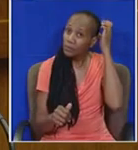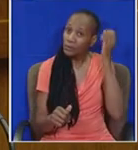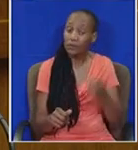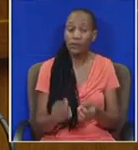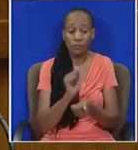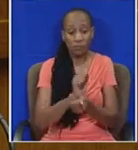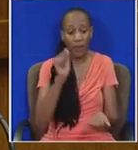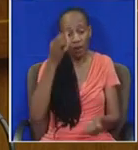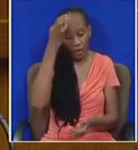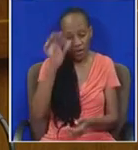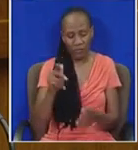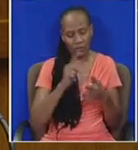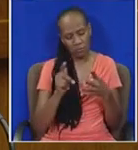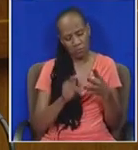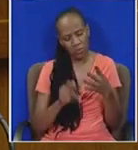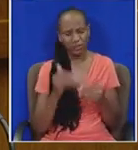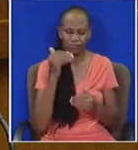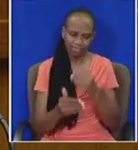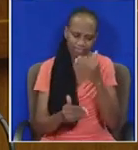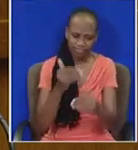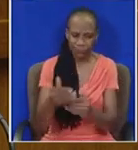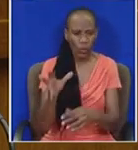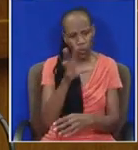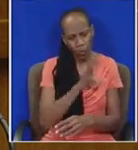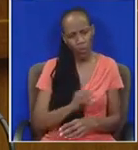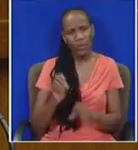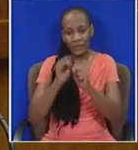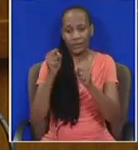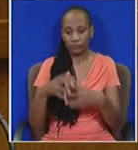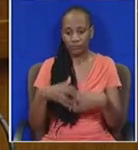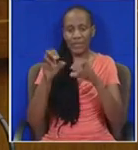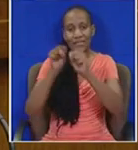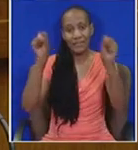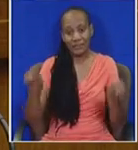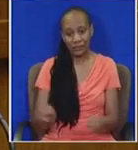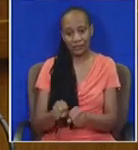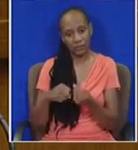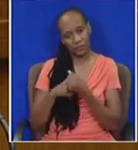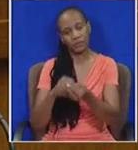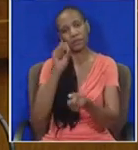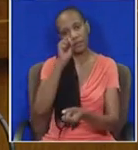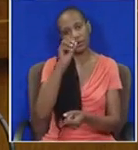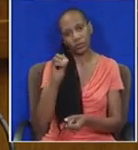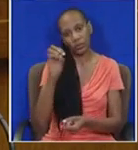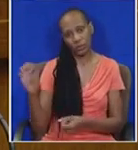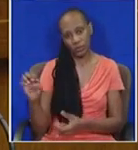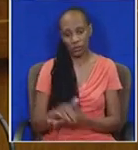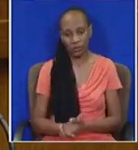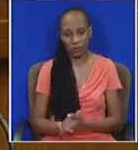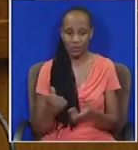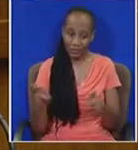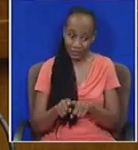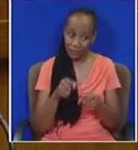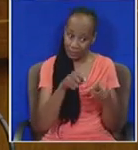government principles, policies, and processes, and the governance system of our large SOEs. This is particularly relevant to South